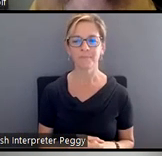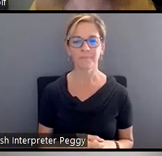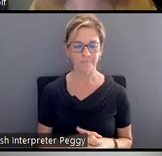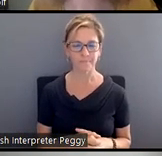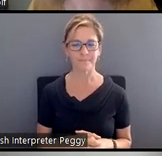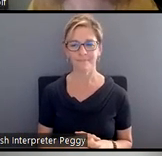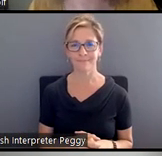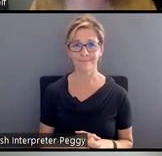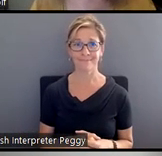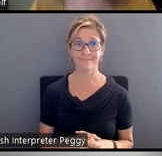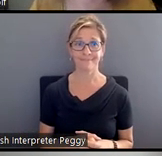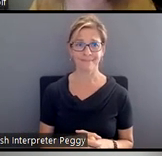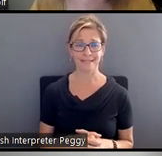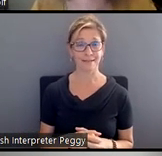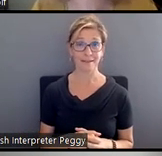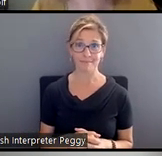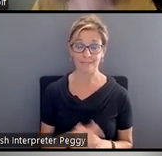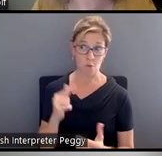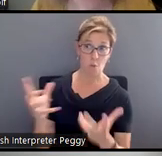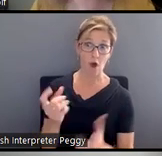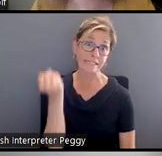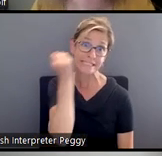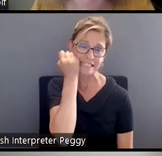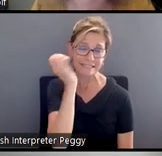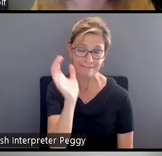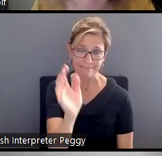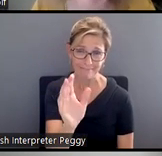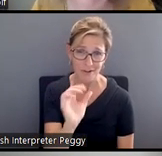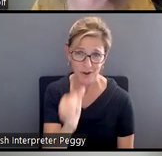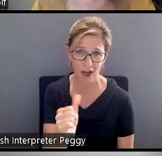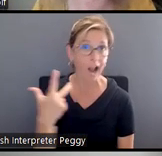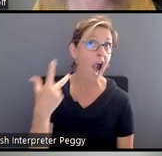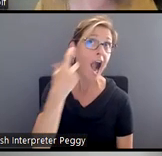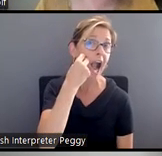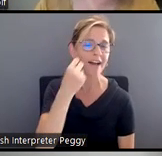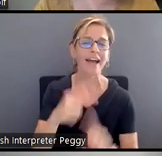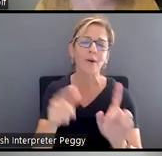needle or, go through a dental procedure. Silly example, but I think we can all relate to that.